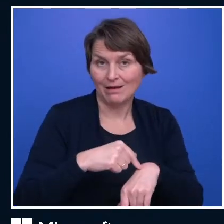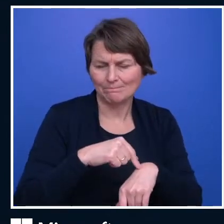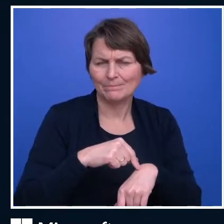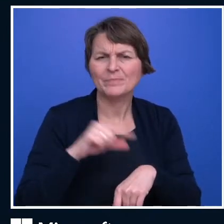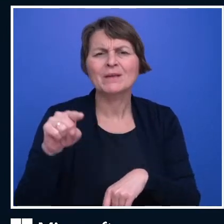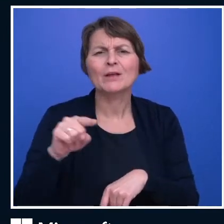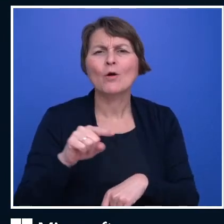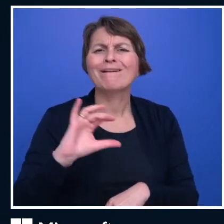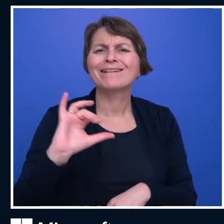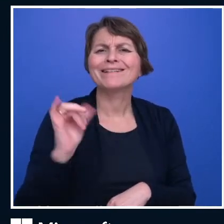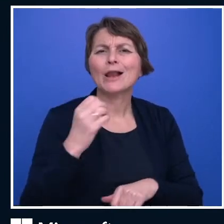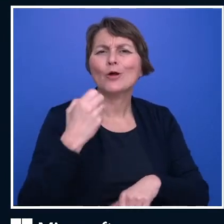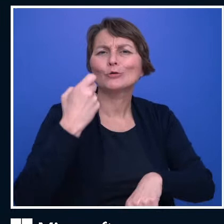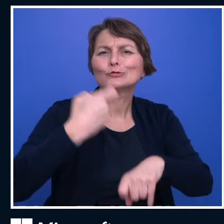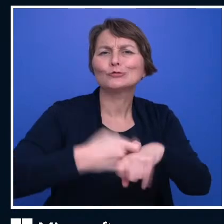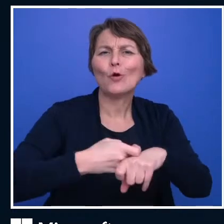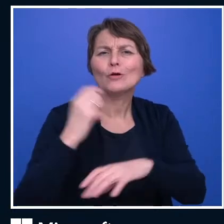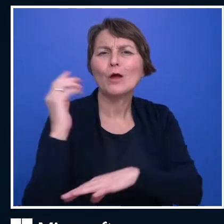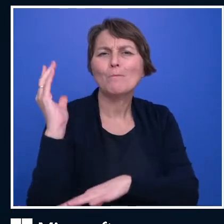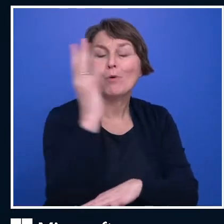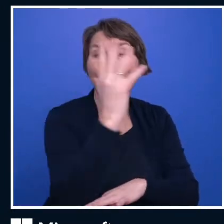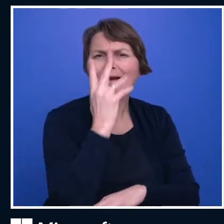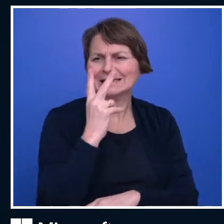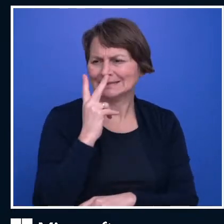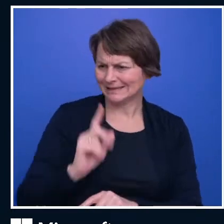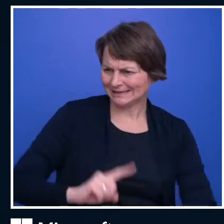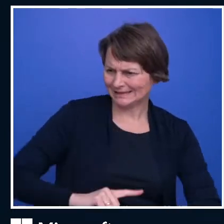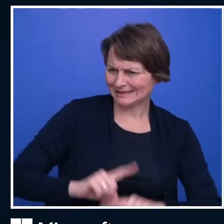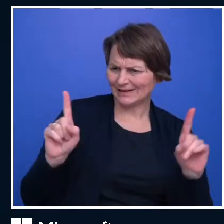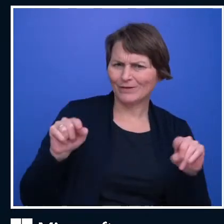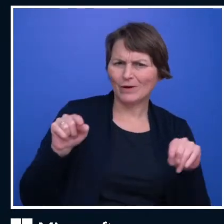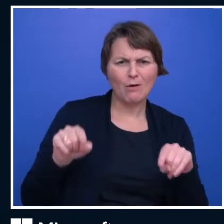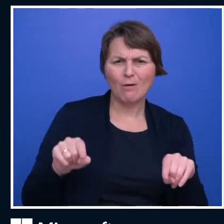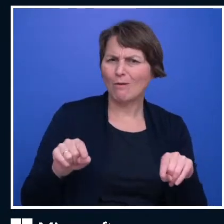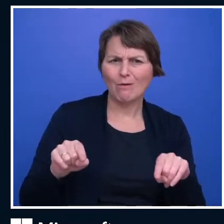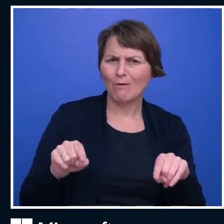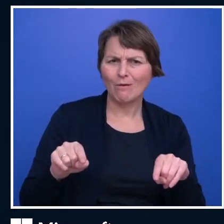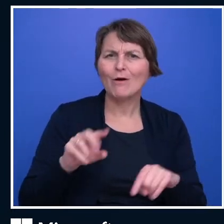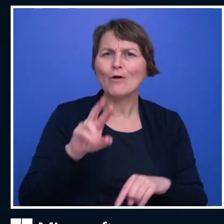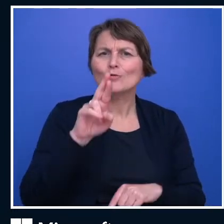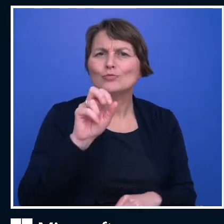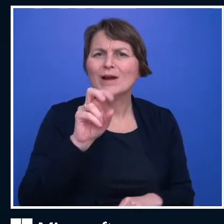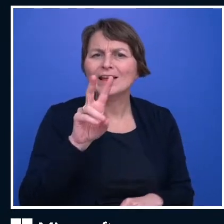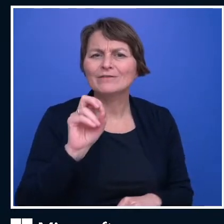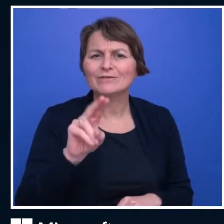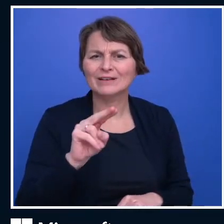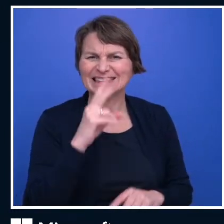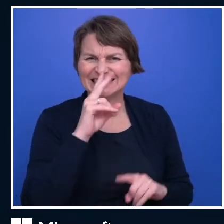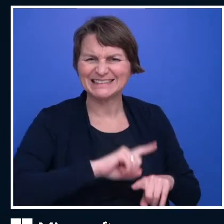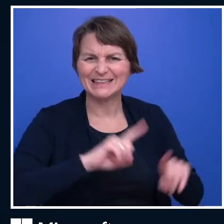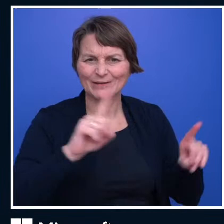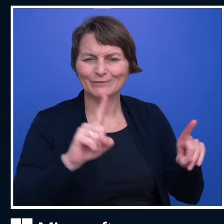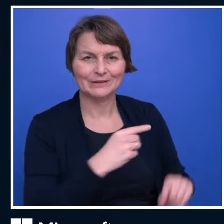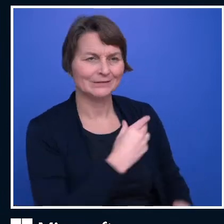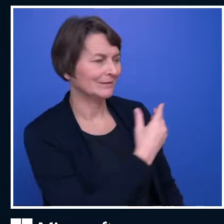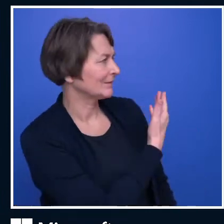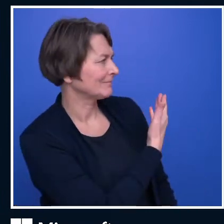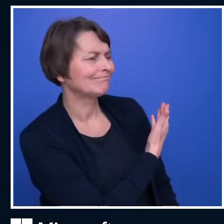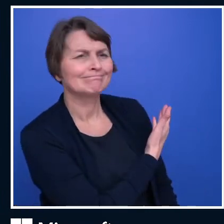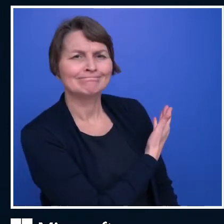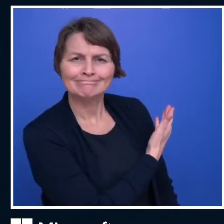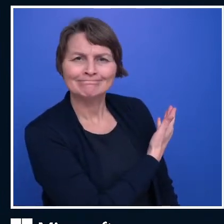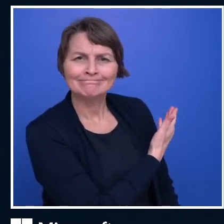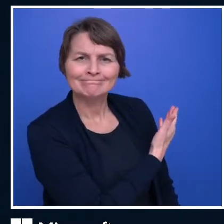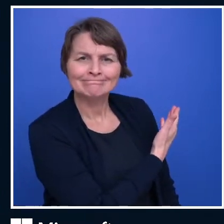more fluffier feathers around their neck and a more robust beak. And so let's see if